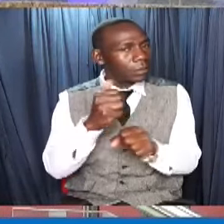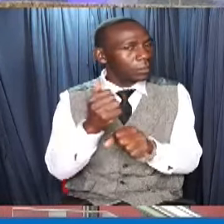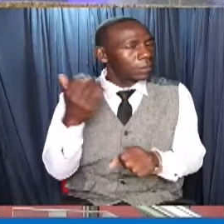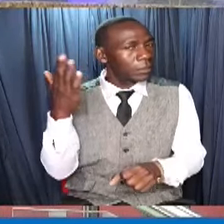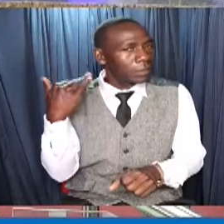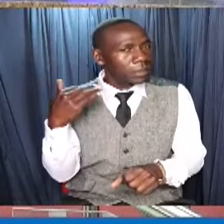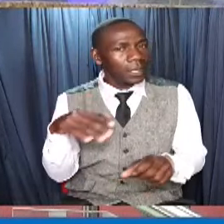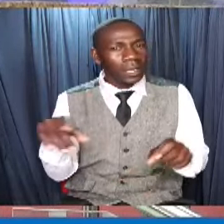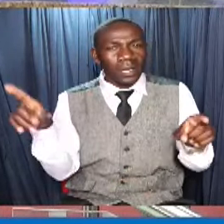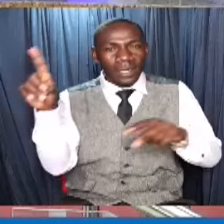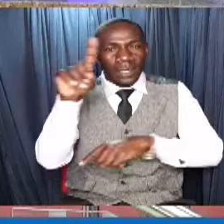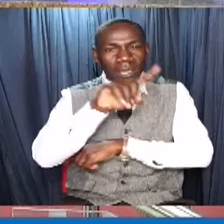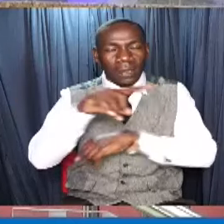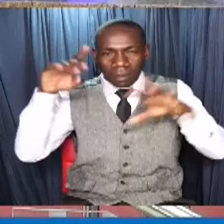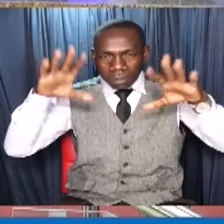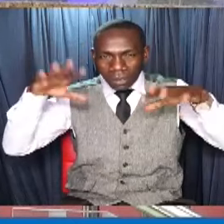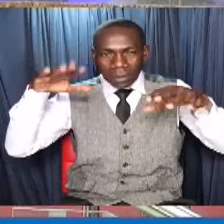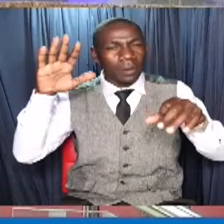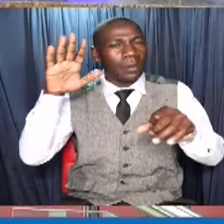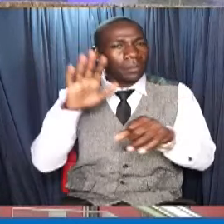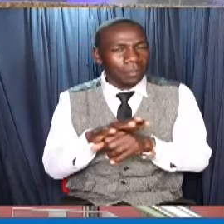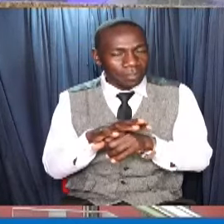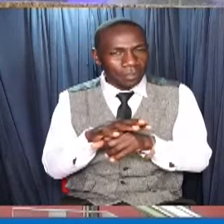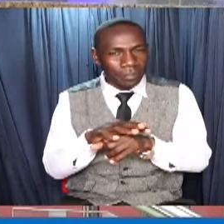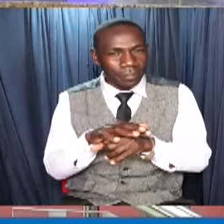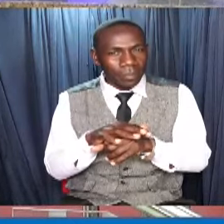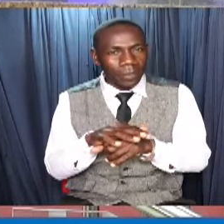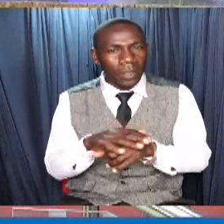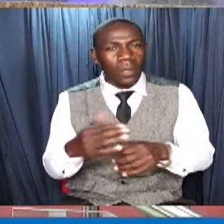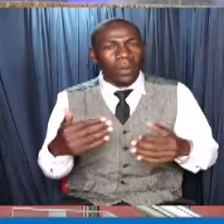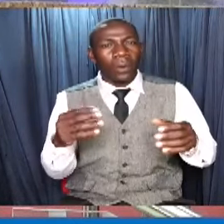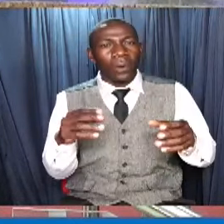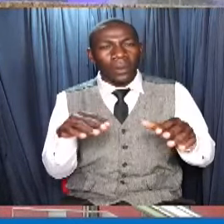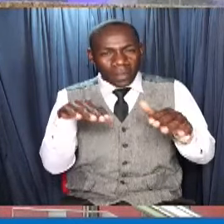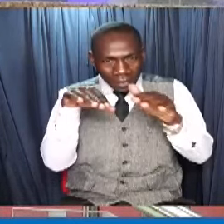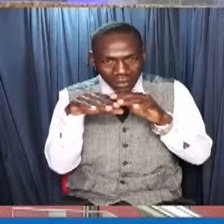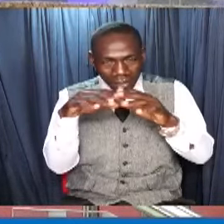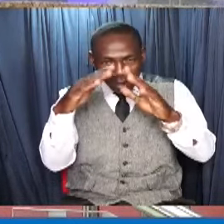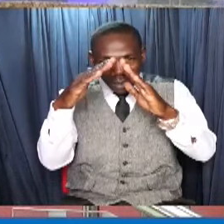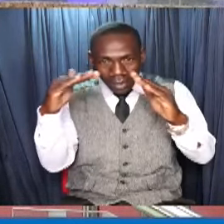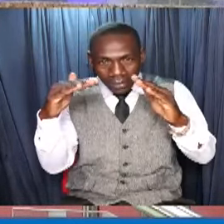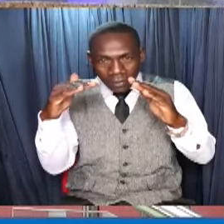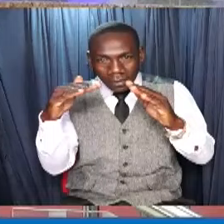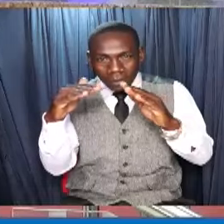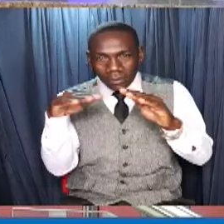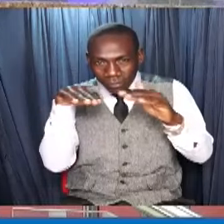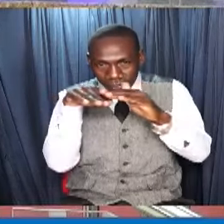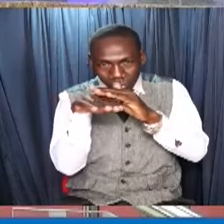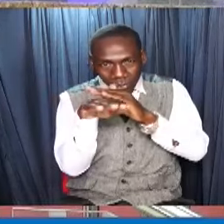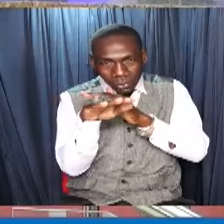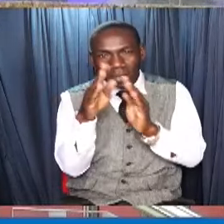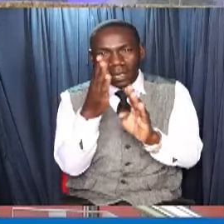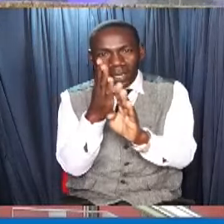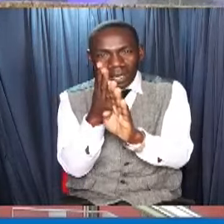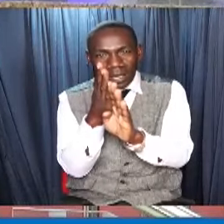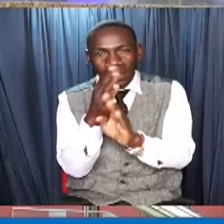year. Siku ile kulinyesha mvua nyingi. The day that it really rained a lot. Ah, tukawa tuko ndani ya kile kibanda cha kujificha.